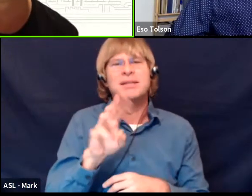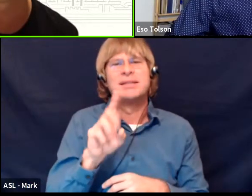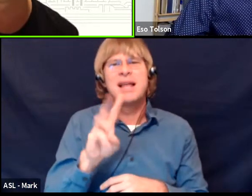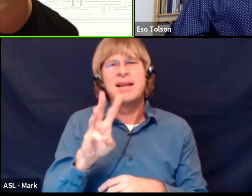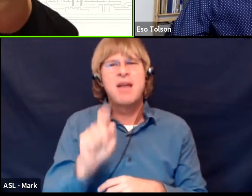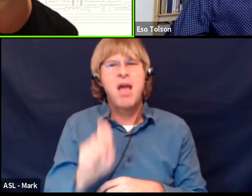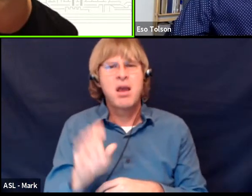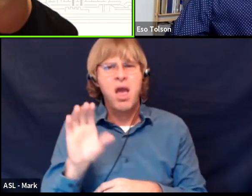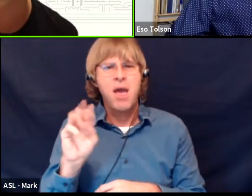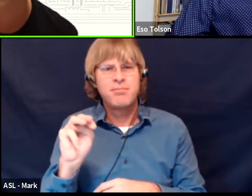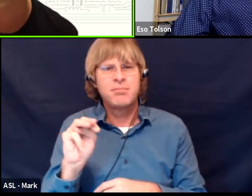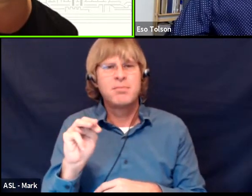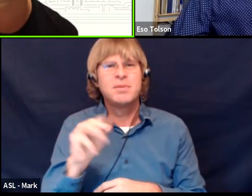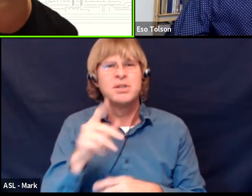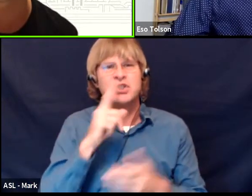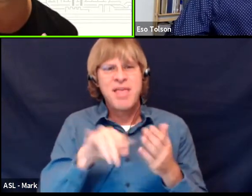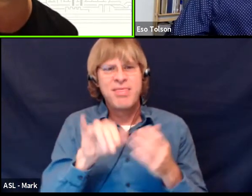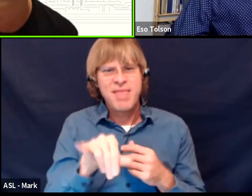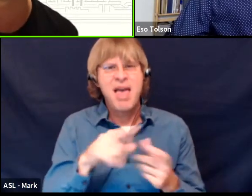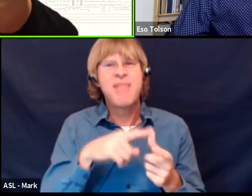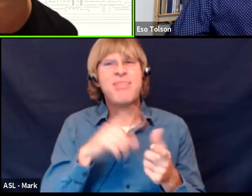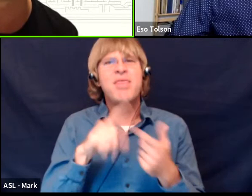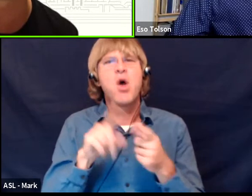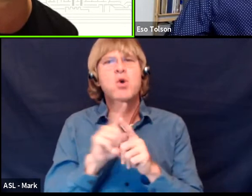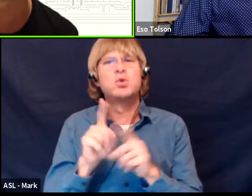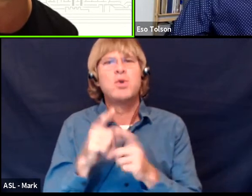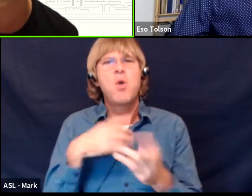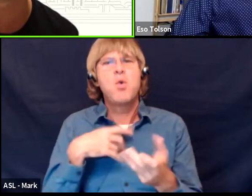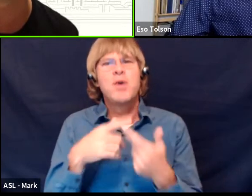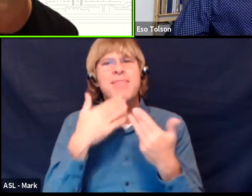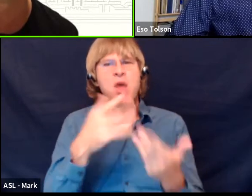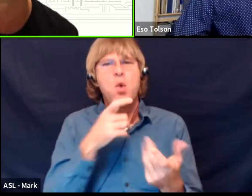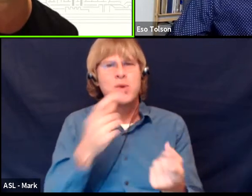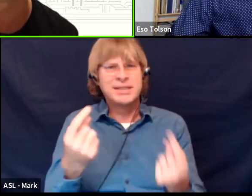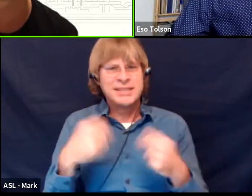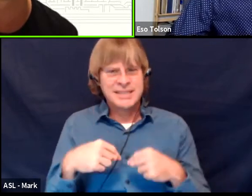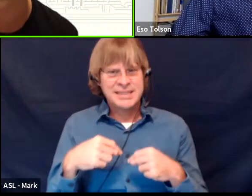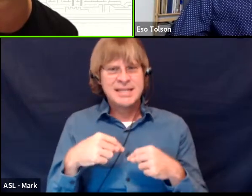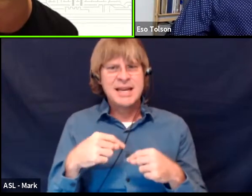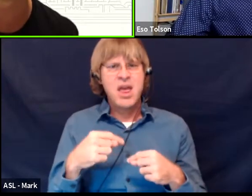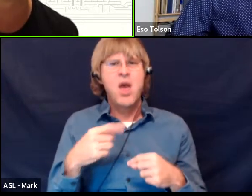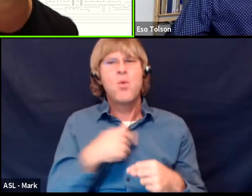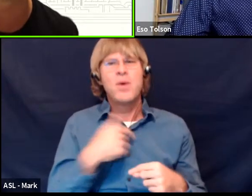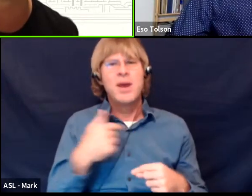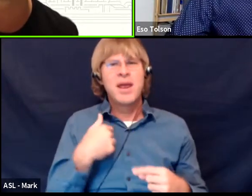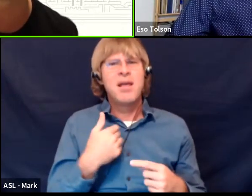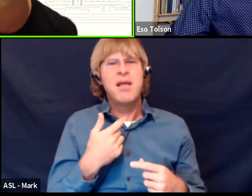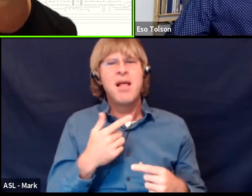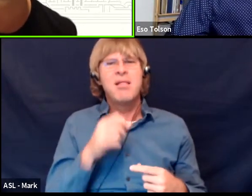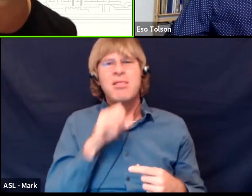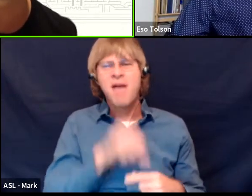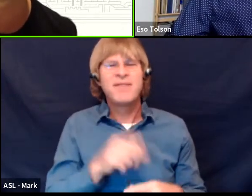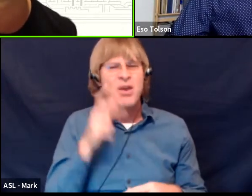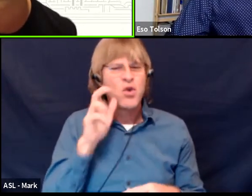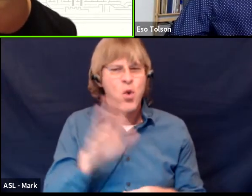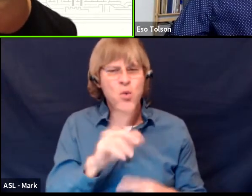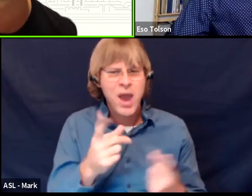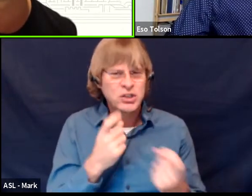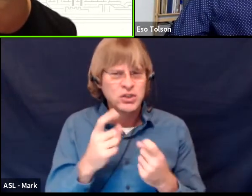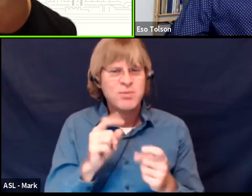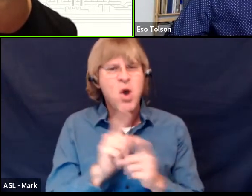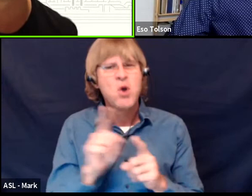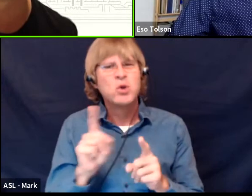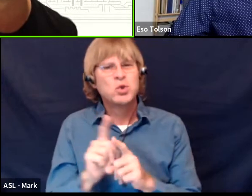MidwestDesignWeek.com. Go ahead and check that out. And then I wanted to thank everyone who attended today. We love hearing your questions, but